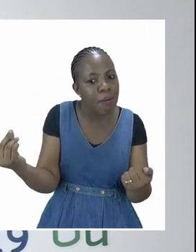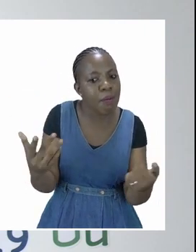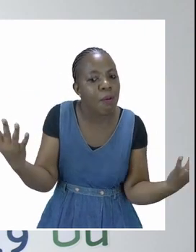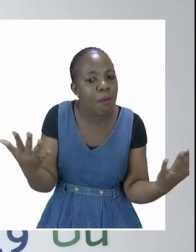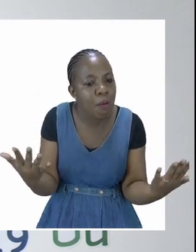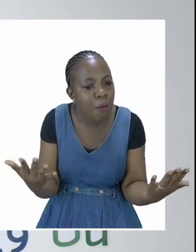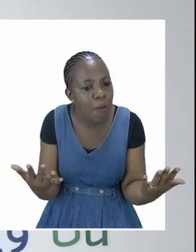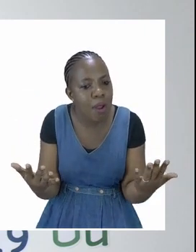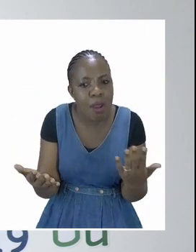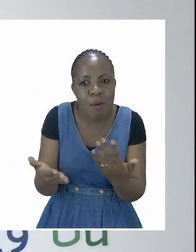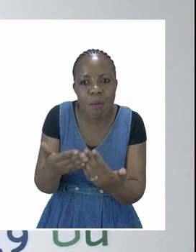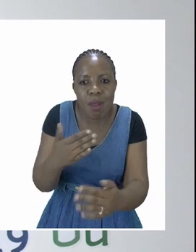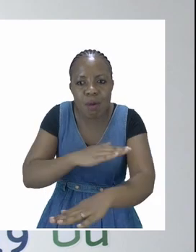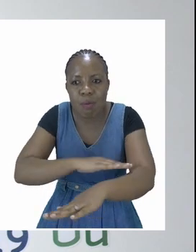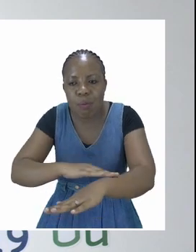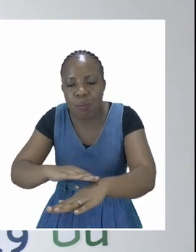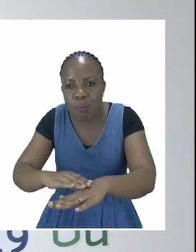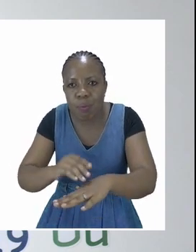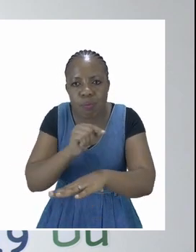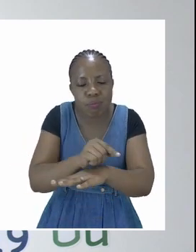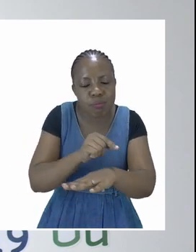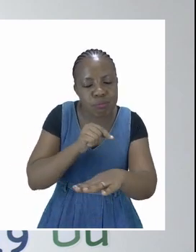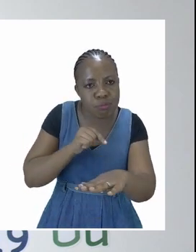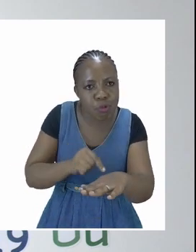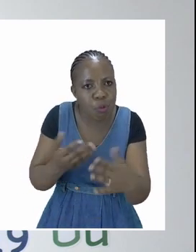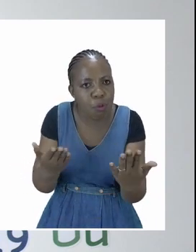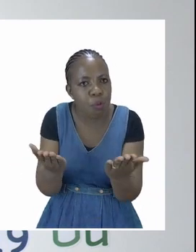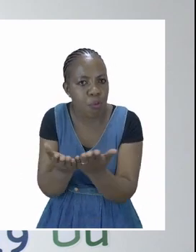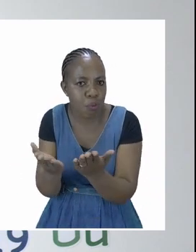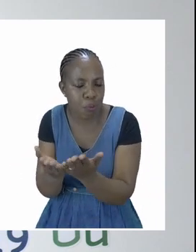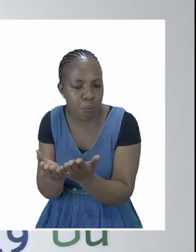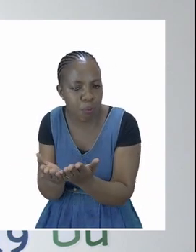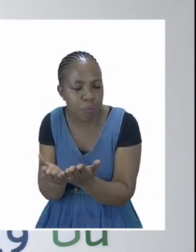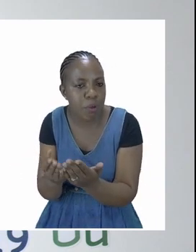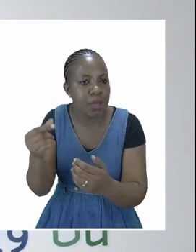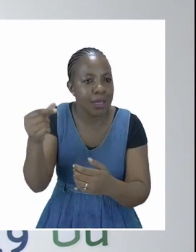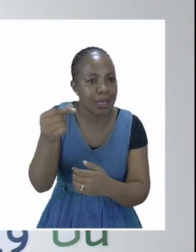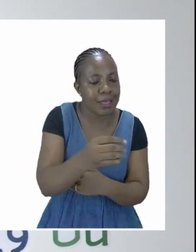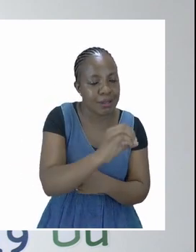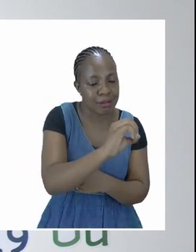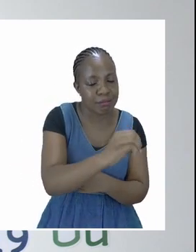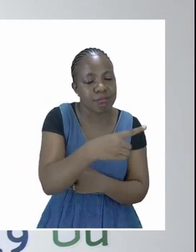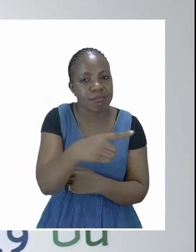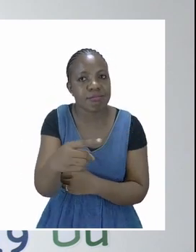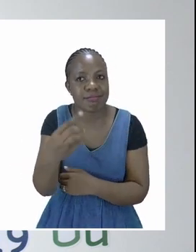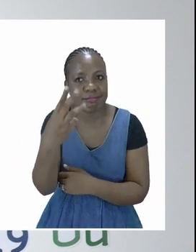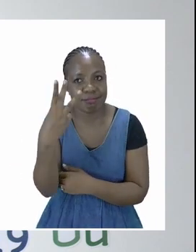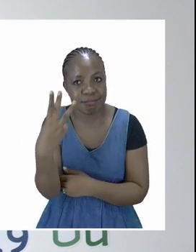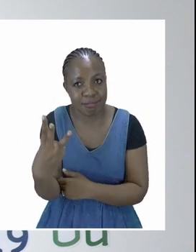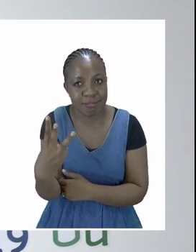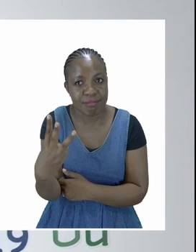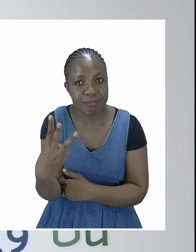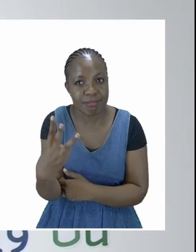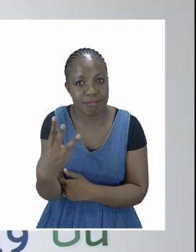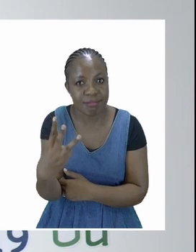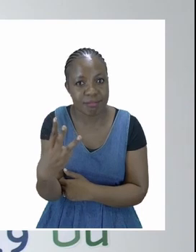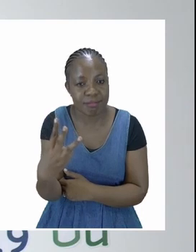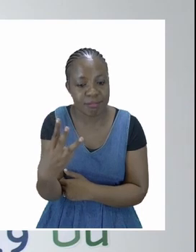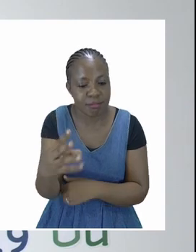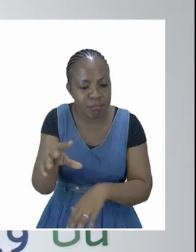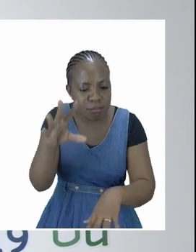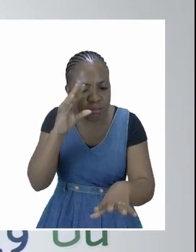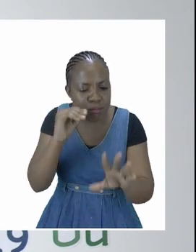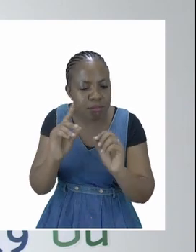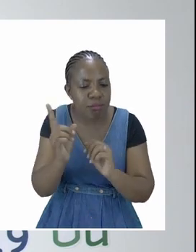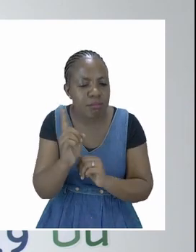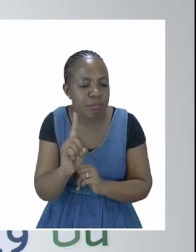to Thursday for pre-primary up until grade 3. The lessons are for listening